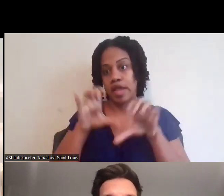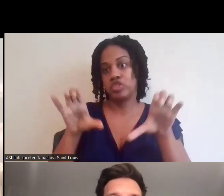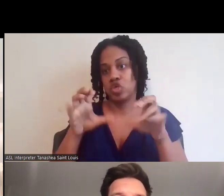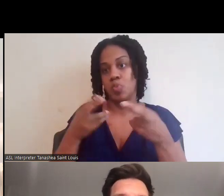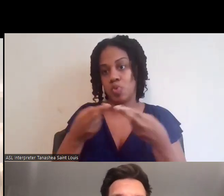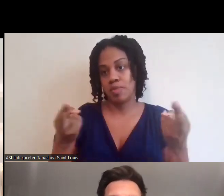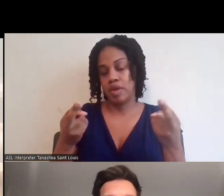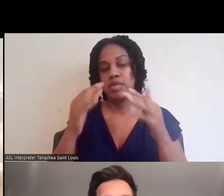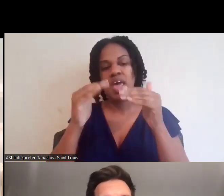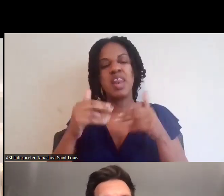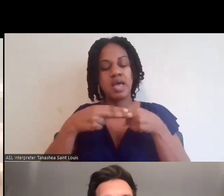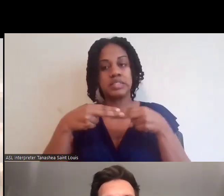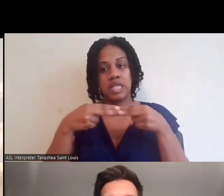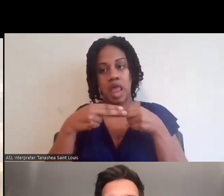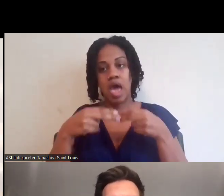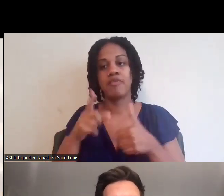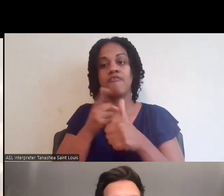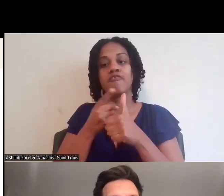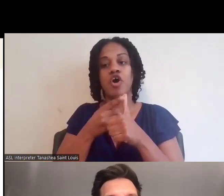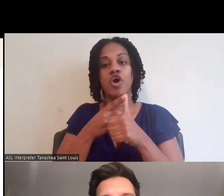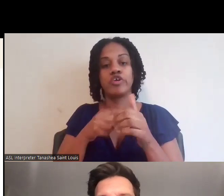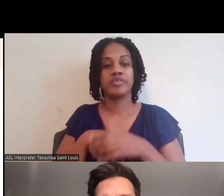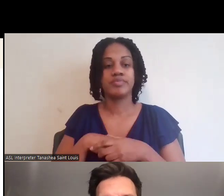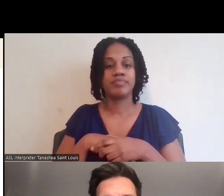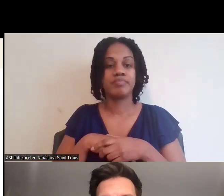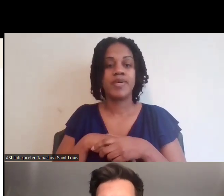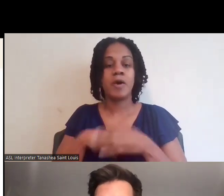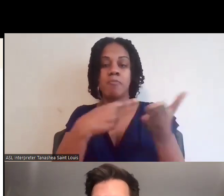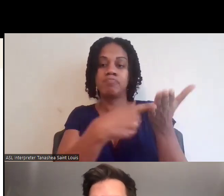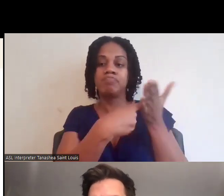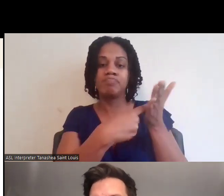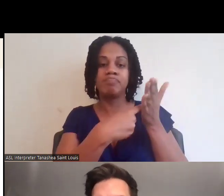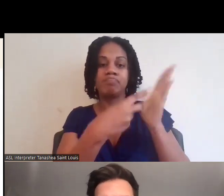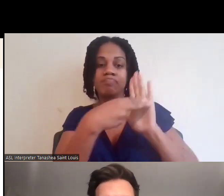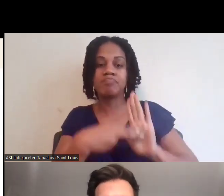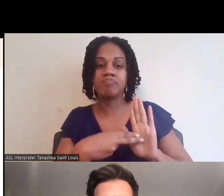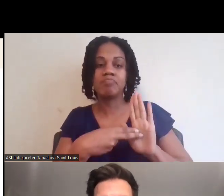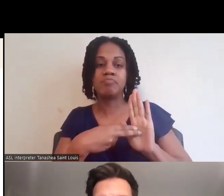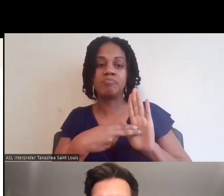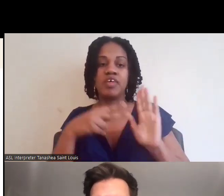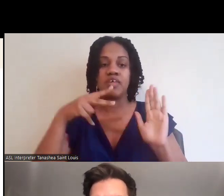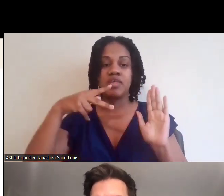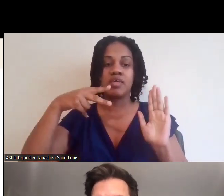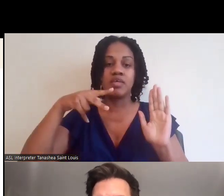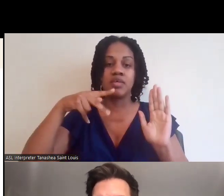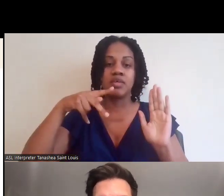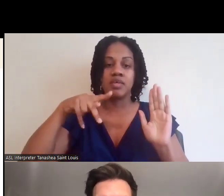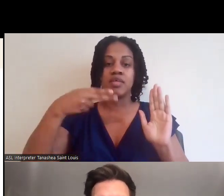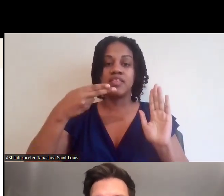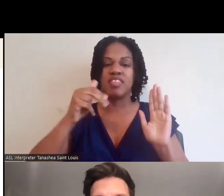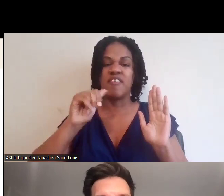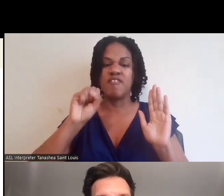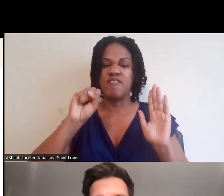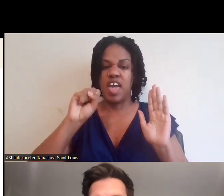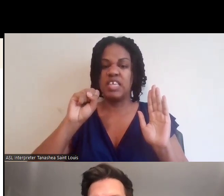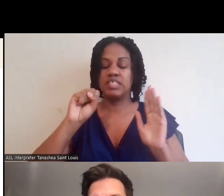Next slide. What I'll first do is just outline the phases of work. I know many of you have tuned in to our prior